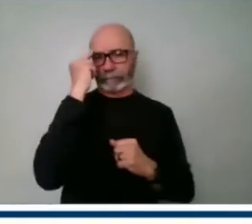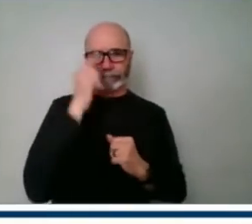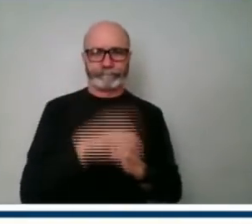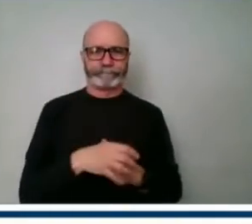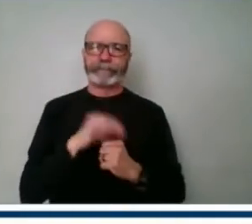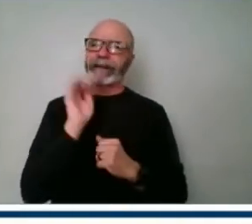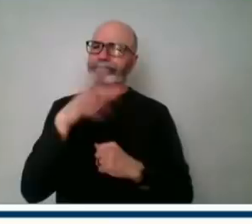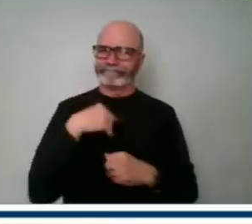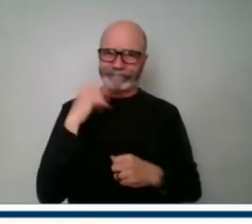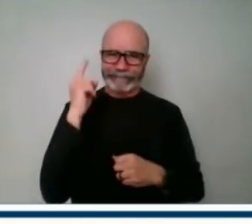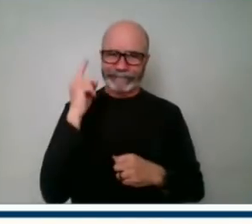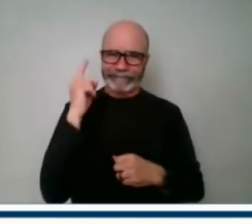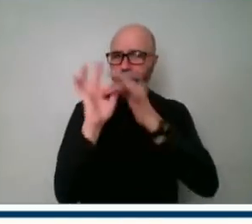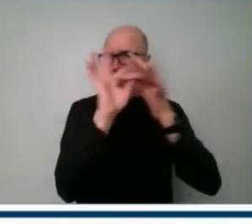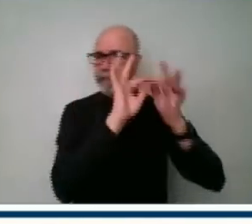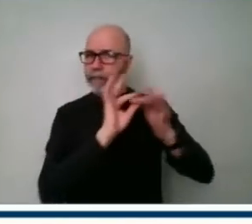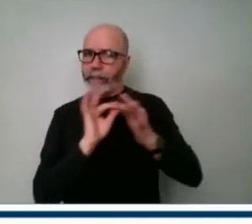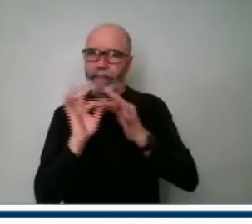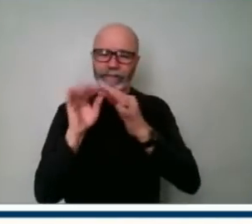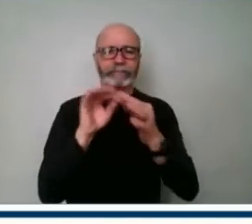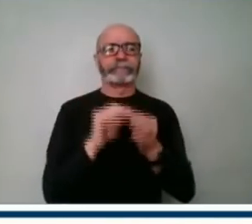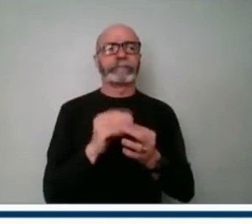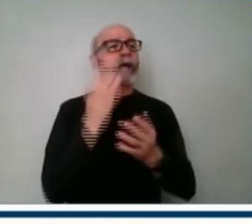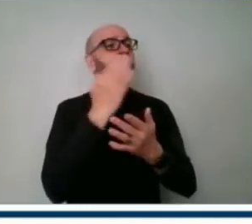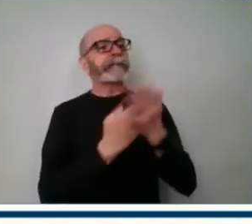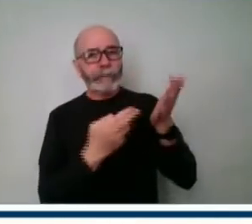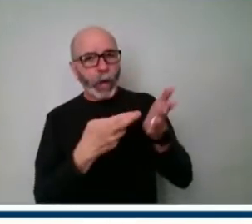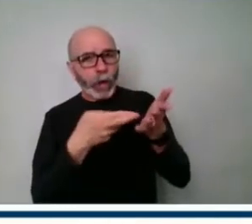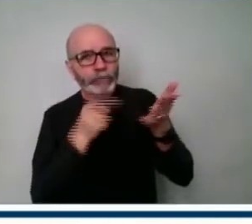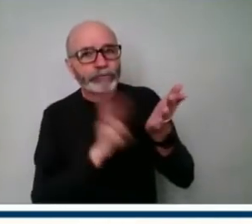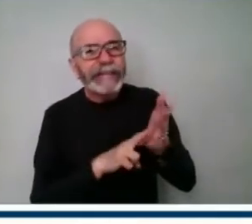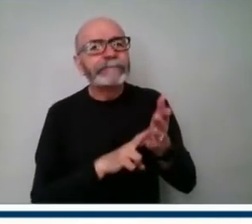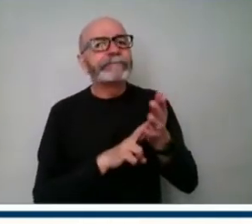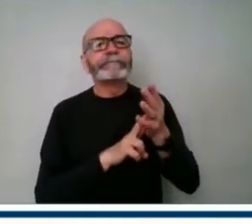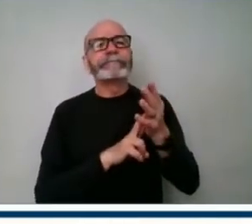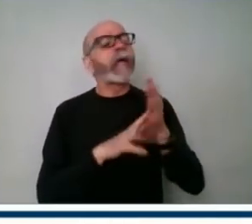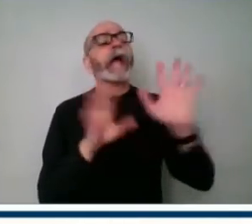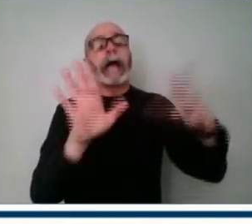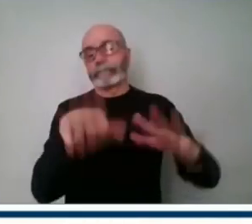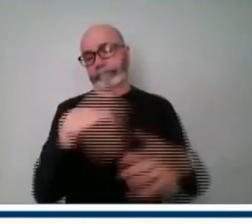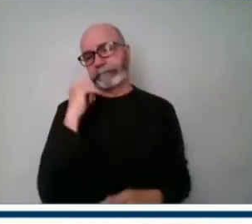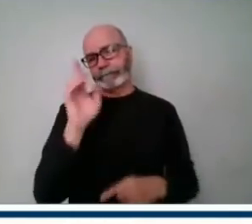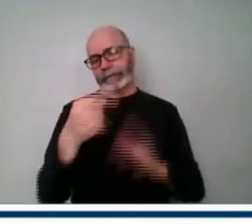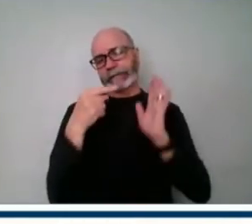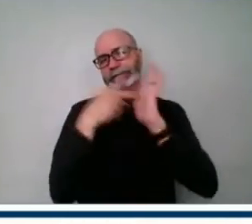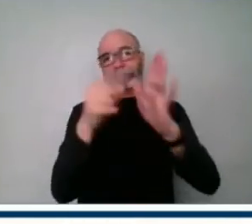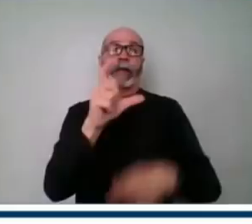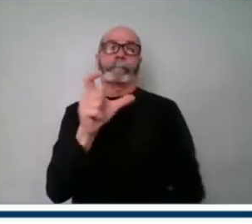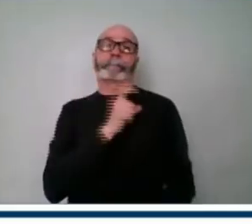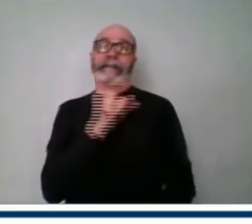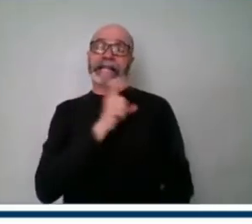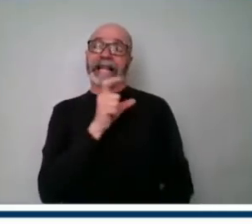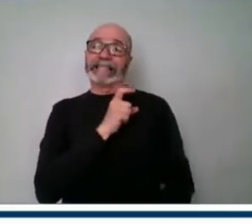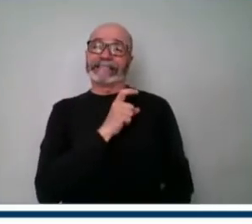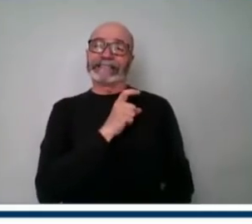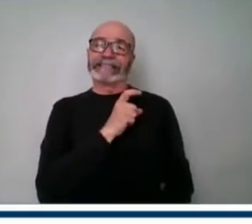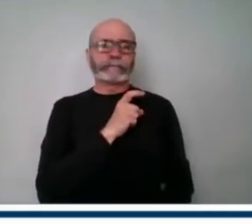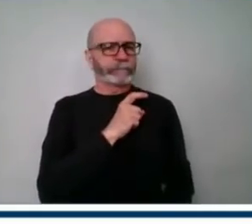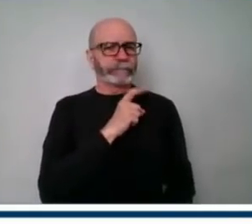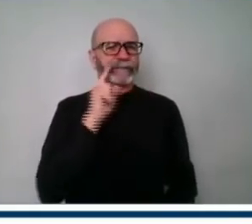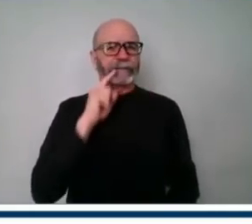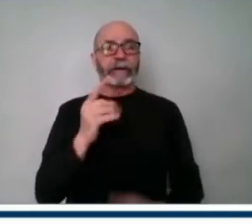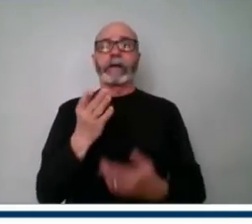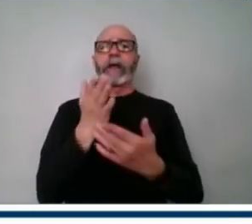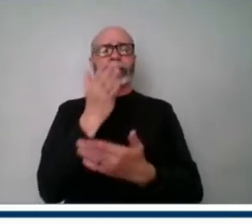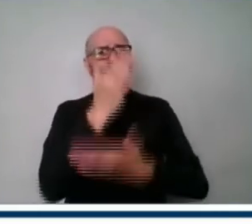are, for example, seeing groups like the police officers moving to phase 2, whereas people are telling